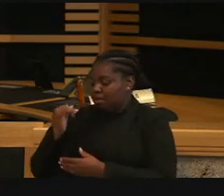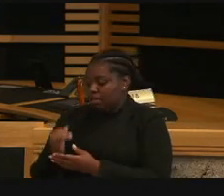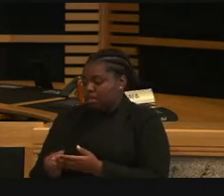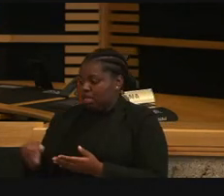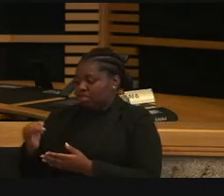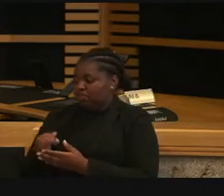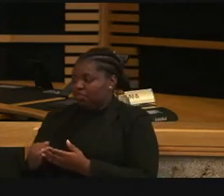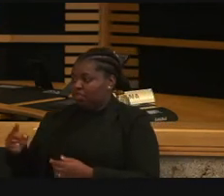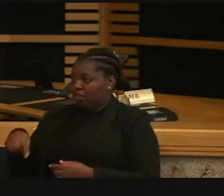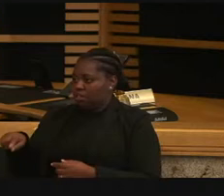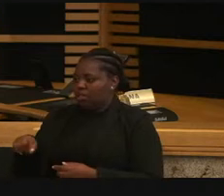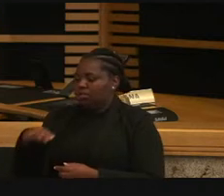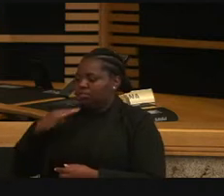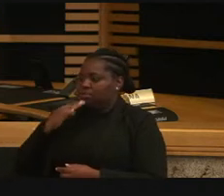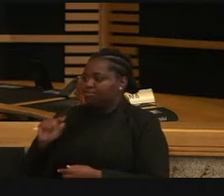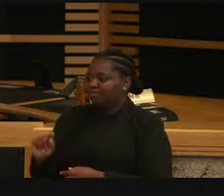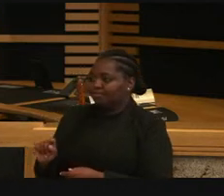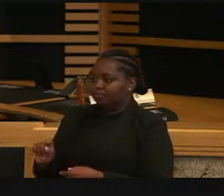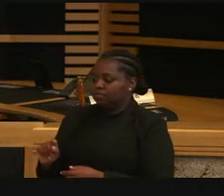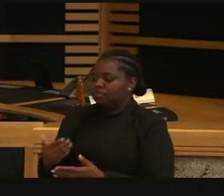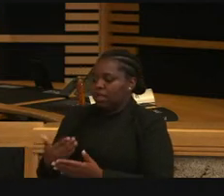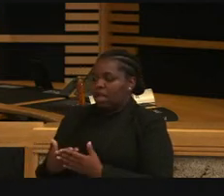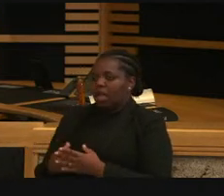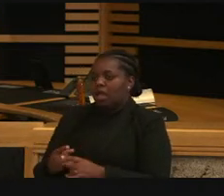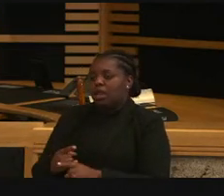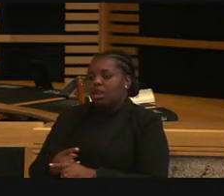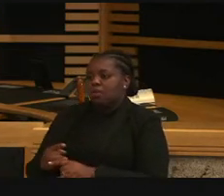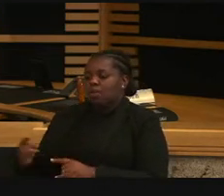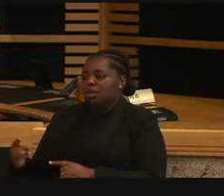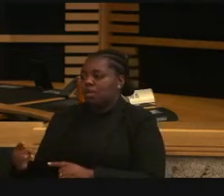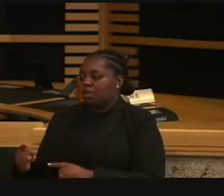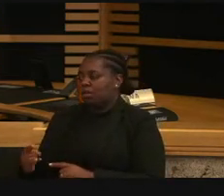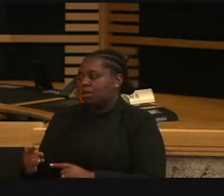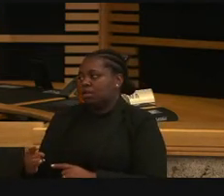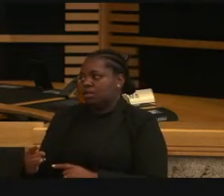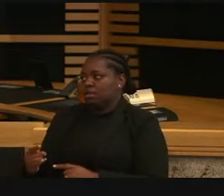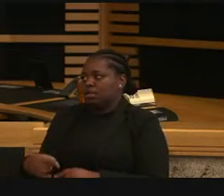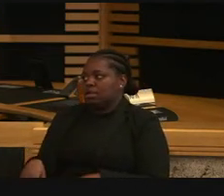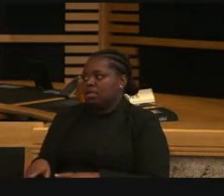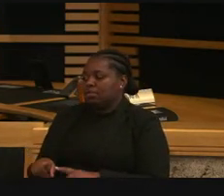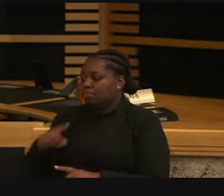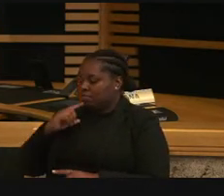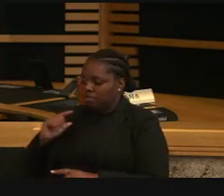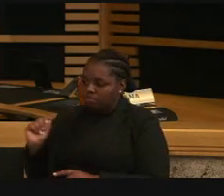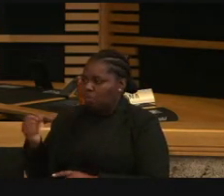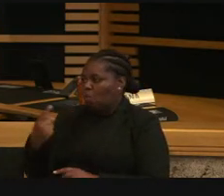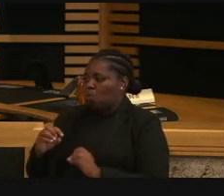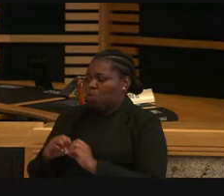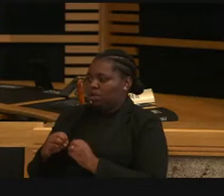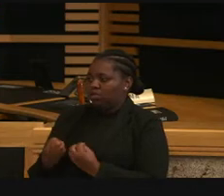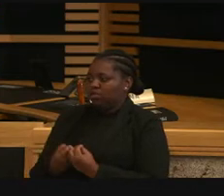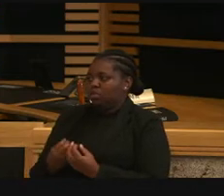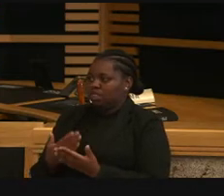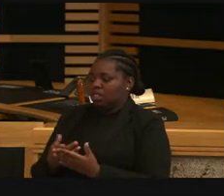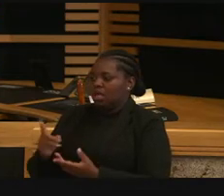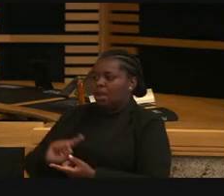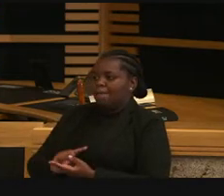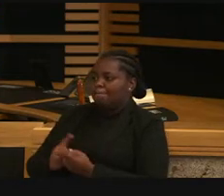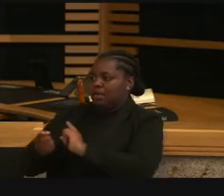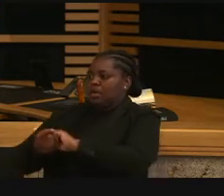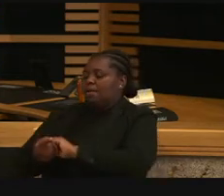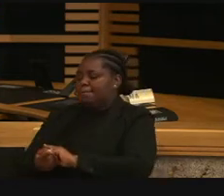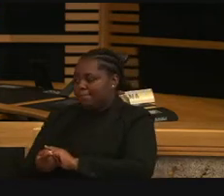who, by his conduct, can win discredit to an entire organization and becomes the